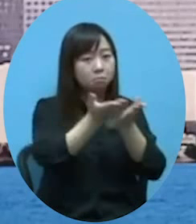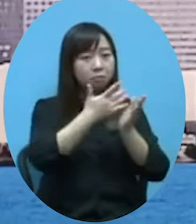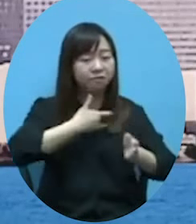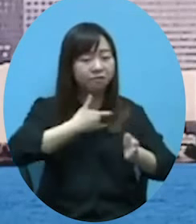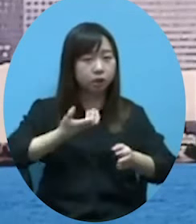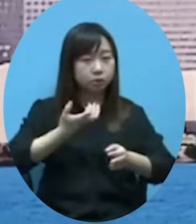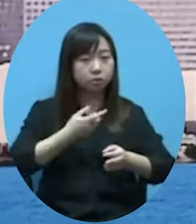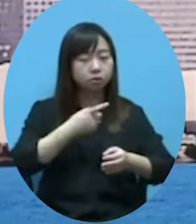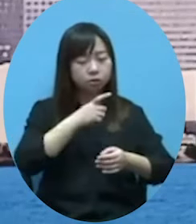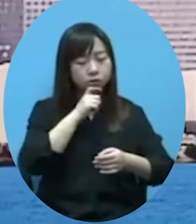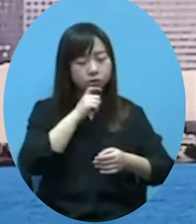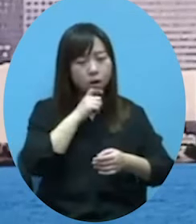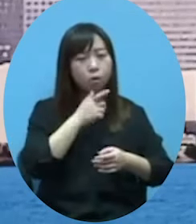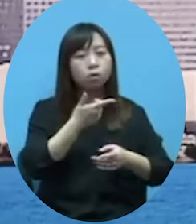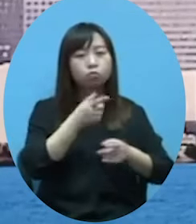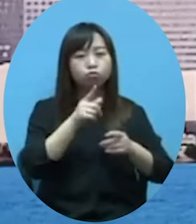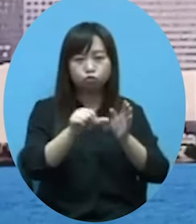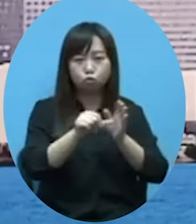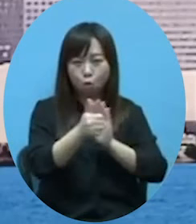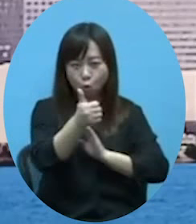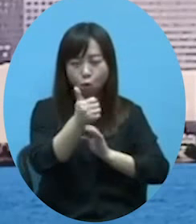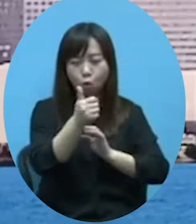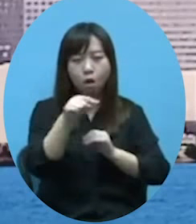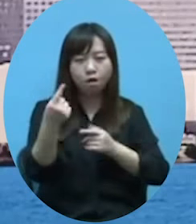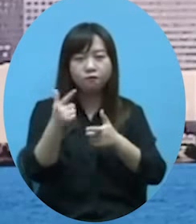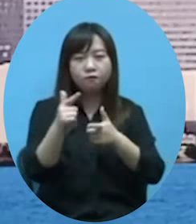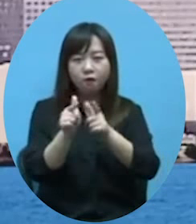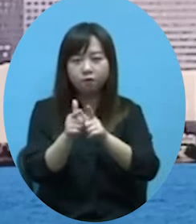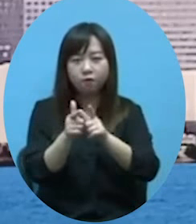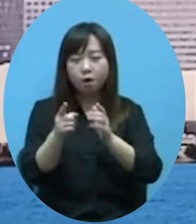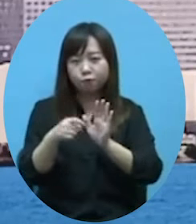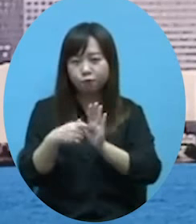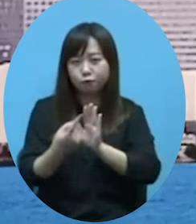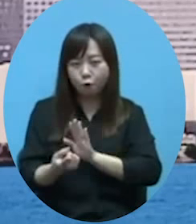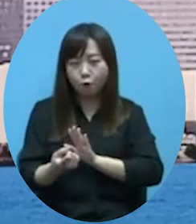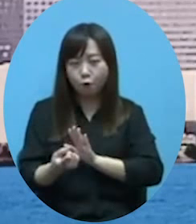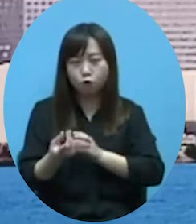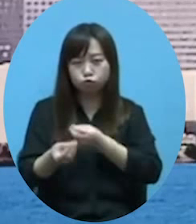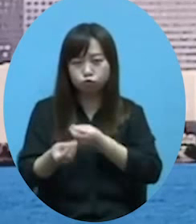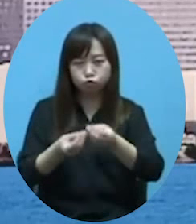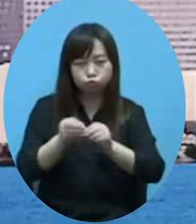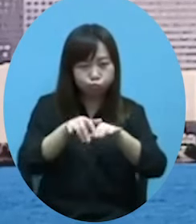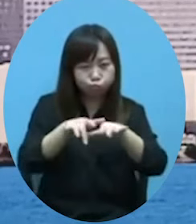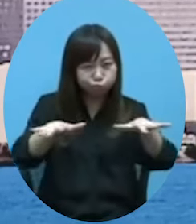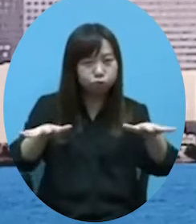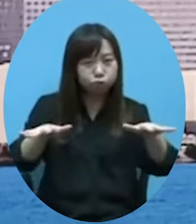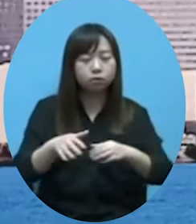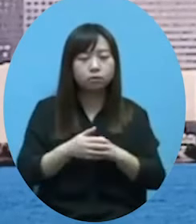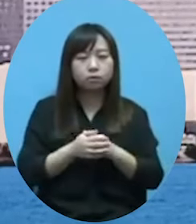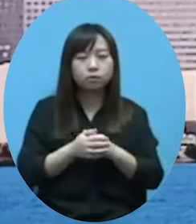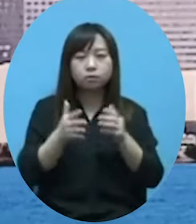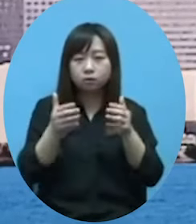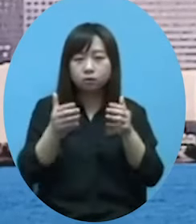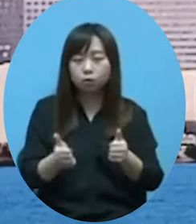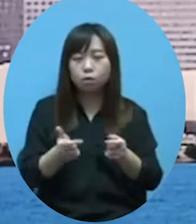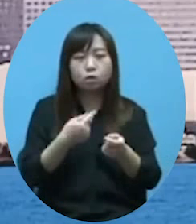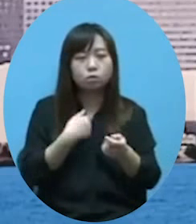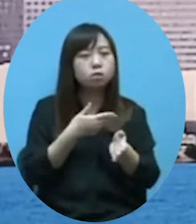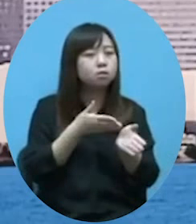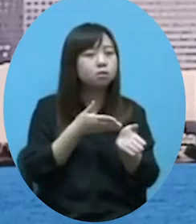ward transmissionandforgenal hygienehand washingandwear gloves